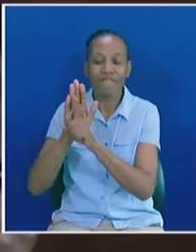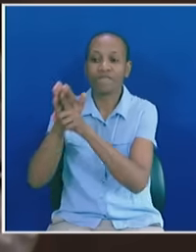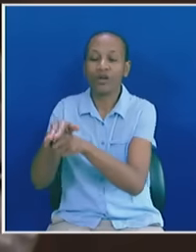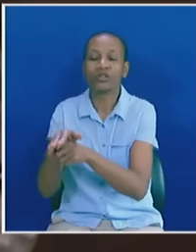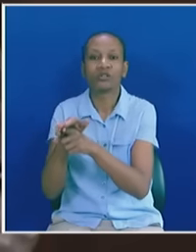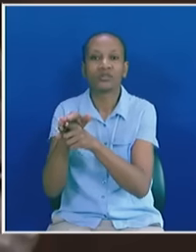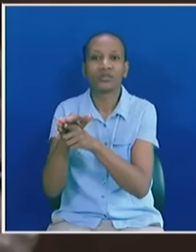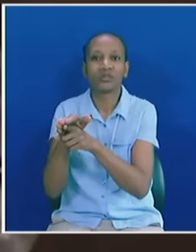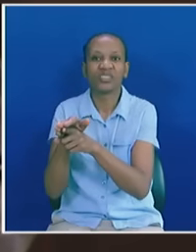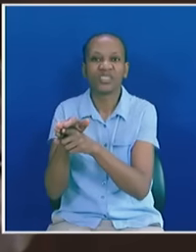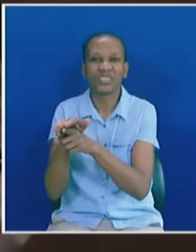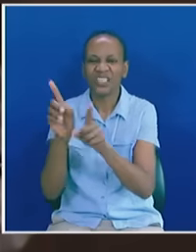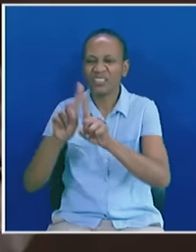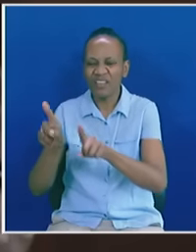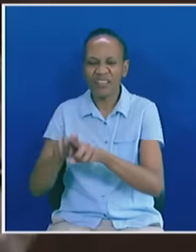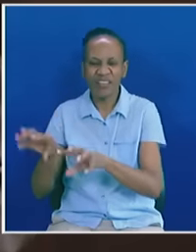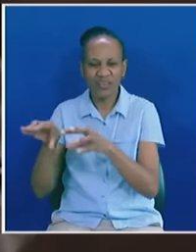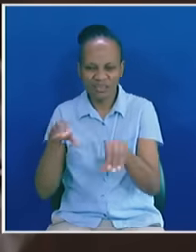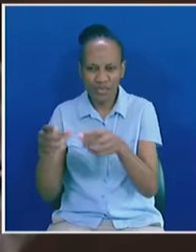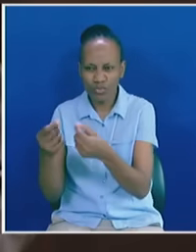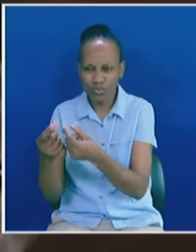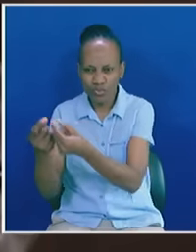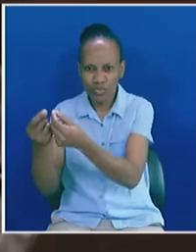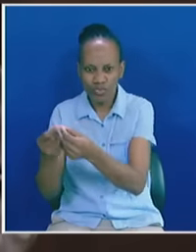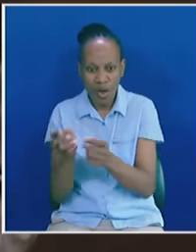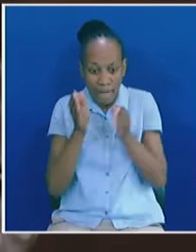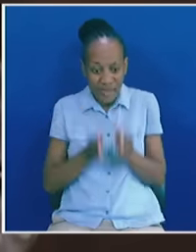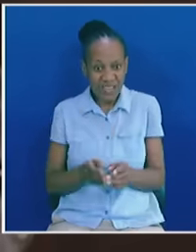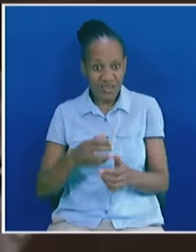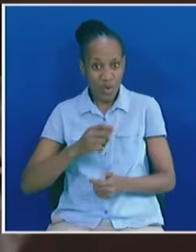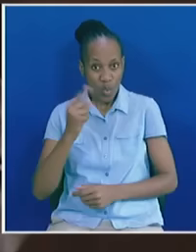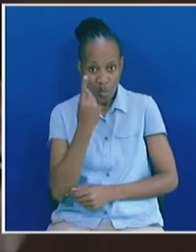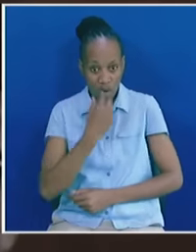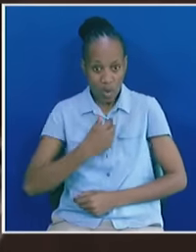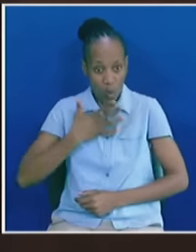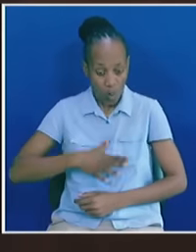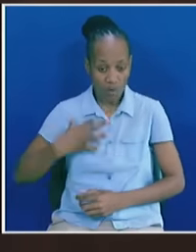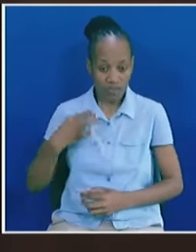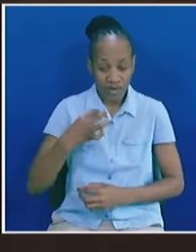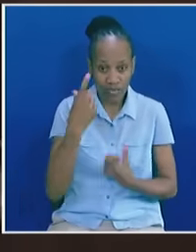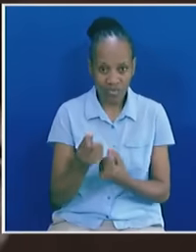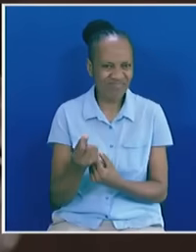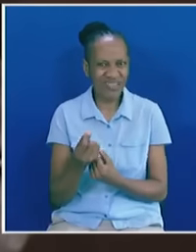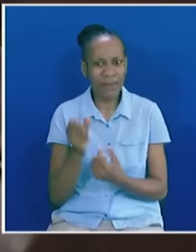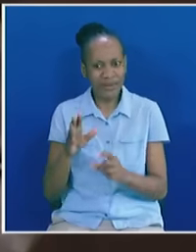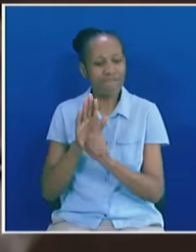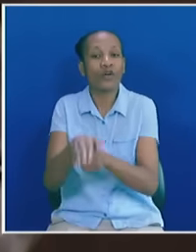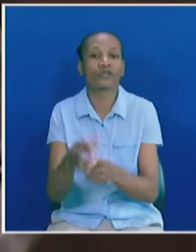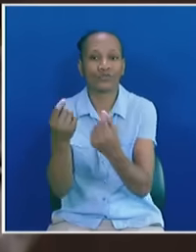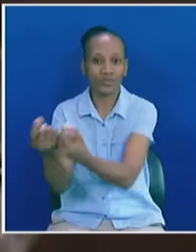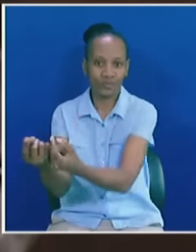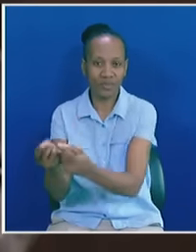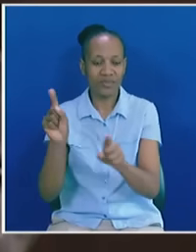do things that they would not normally agree to, like swallowing large amounts